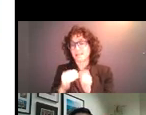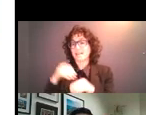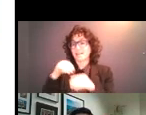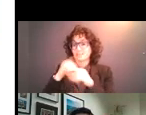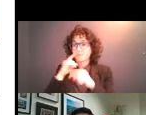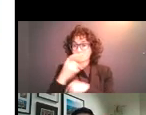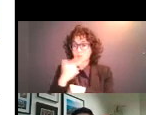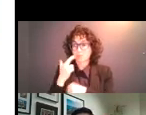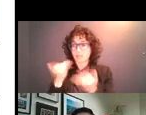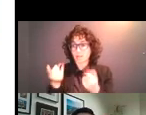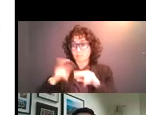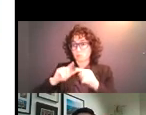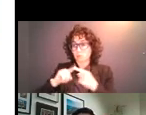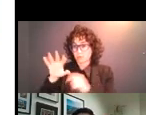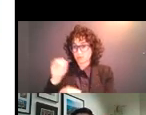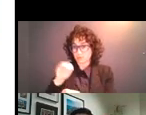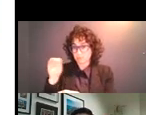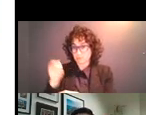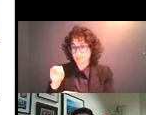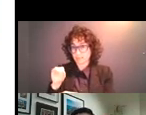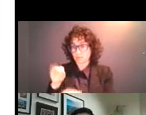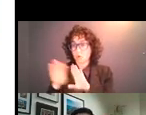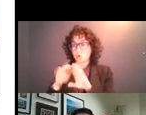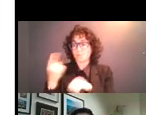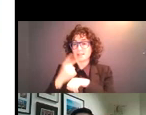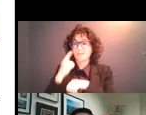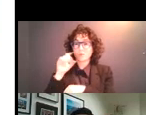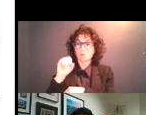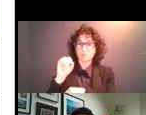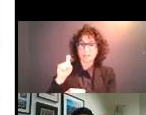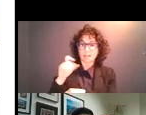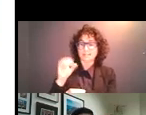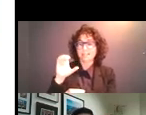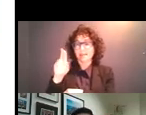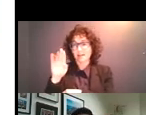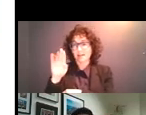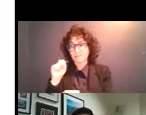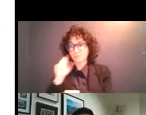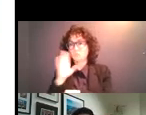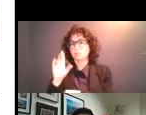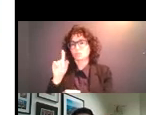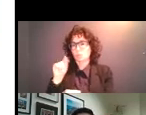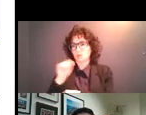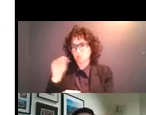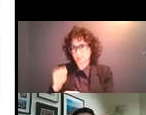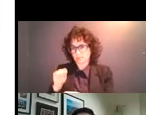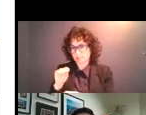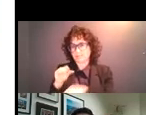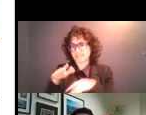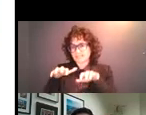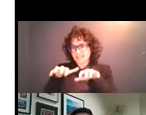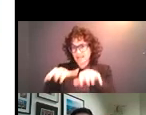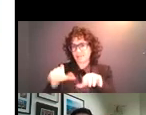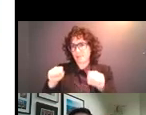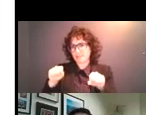to 50%, and the opening day for Sox and Cubs will be up to 20% of stadium capacity. And as it starts to get